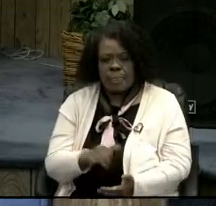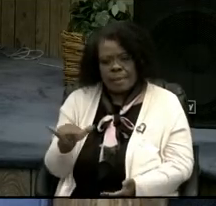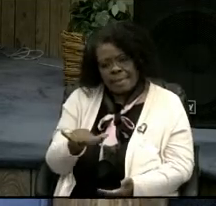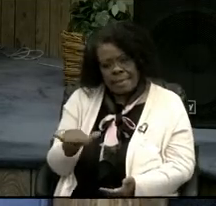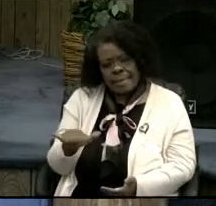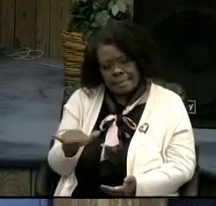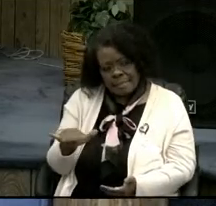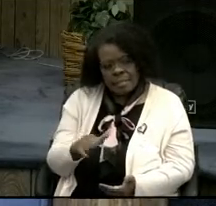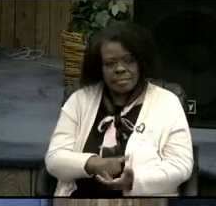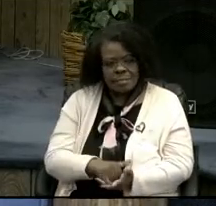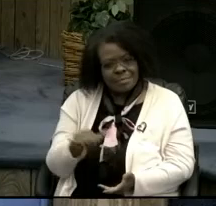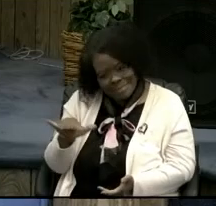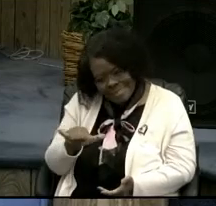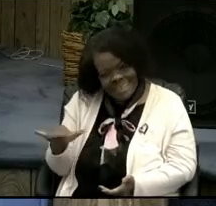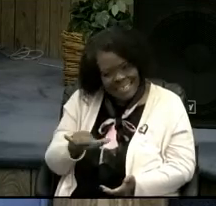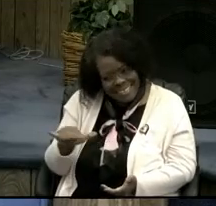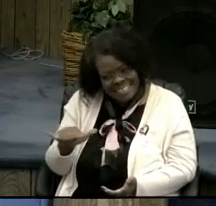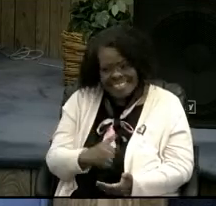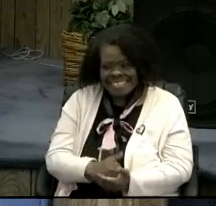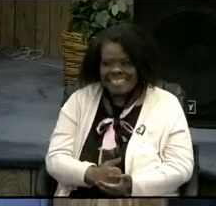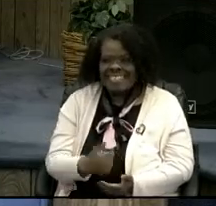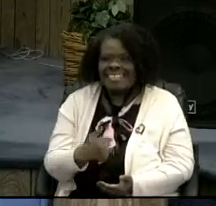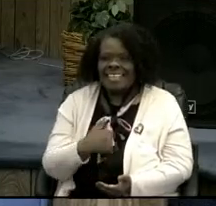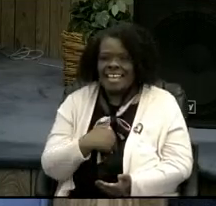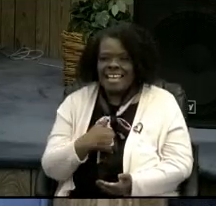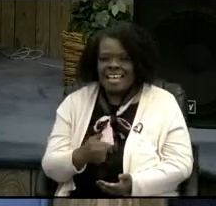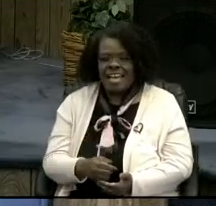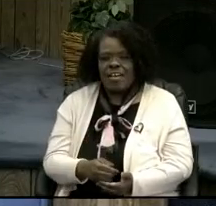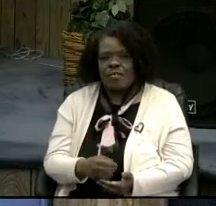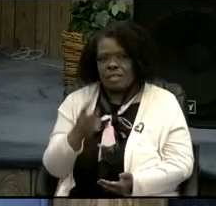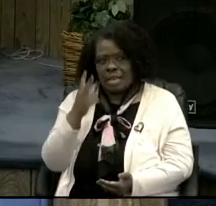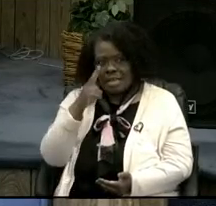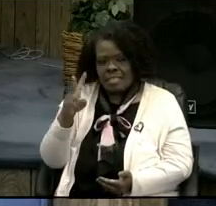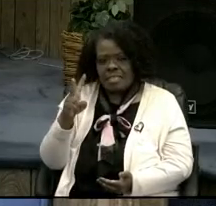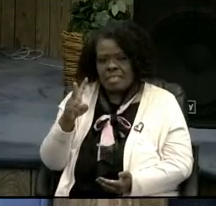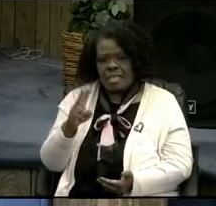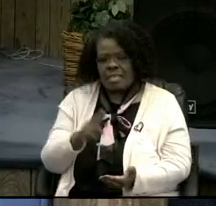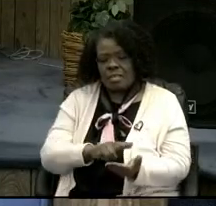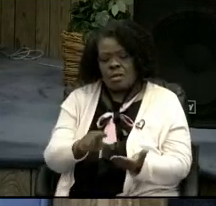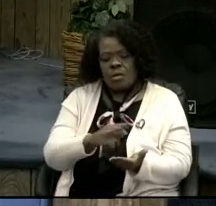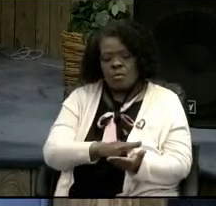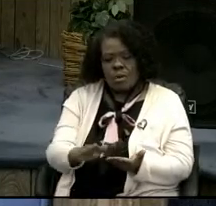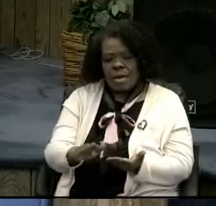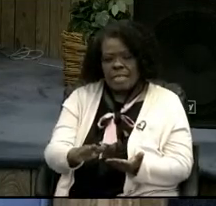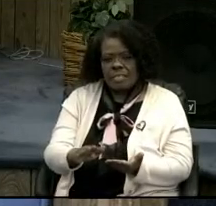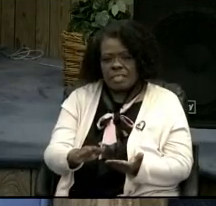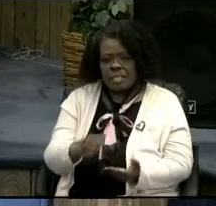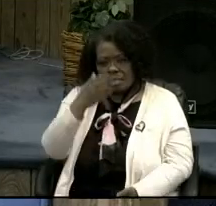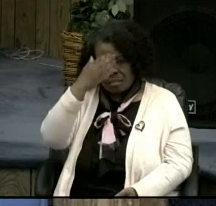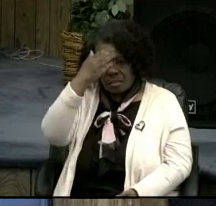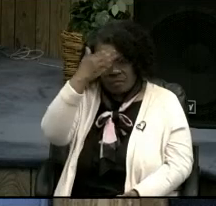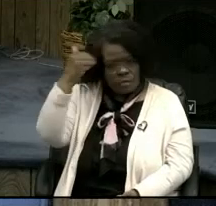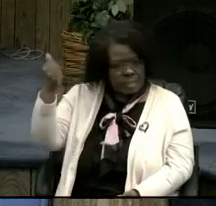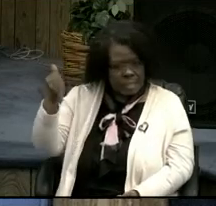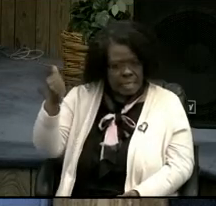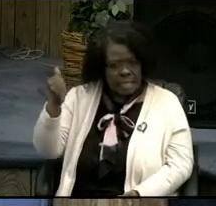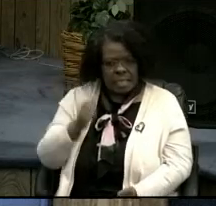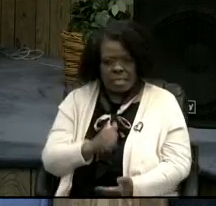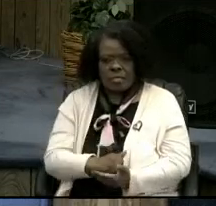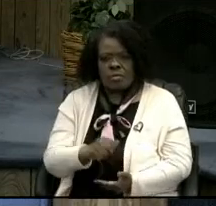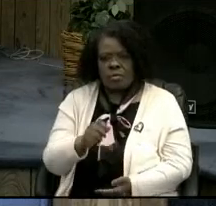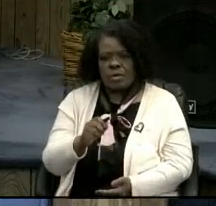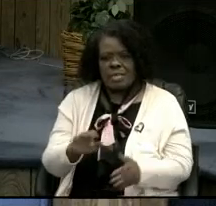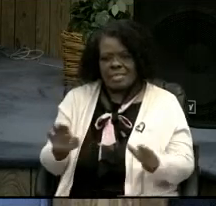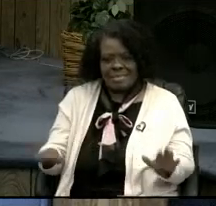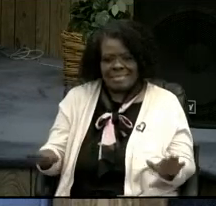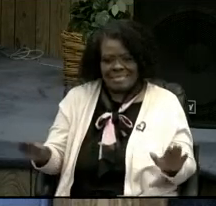Yet, I have not seen the righteous forsaken, nor his seed begging bread. He is ever merciful and